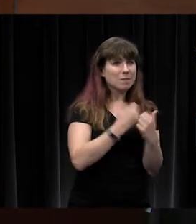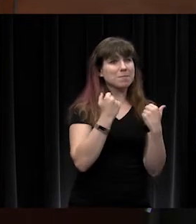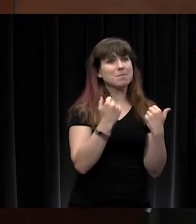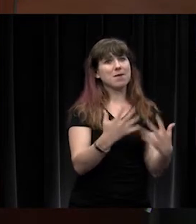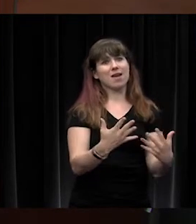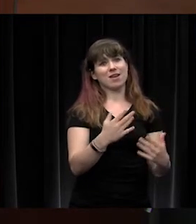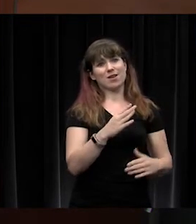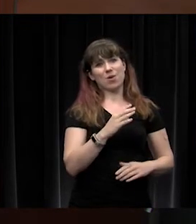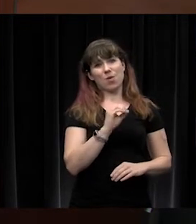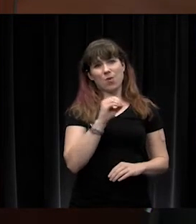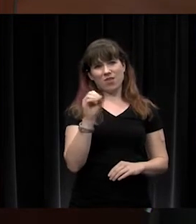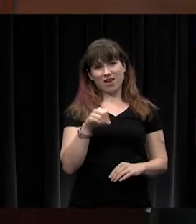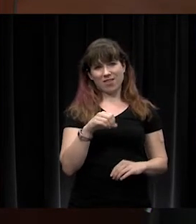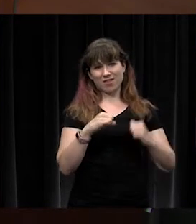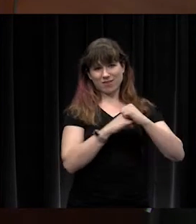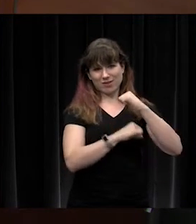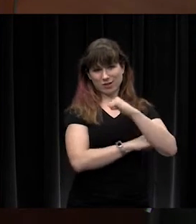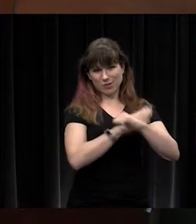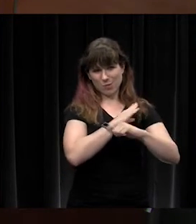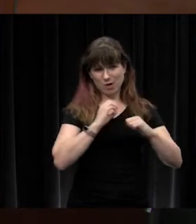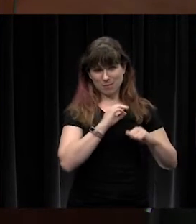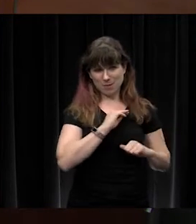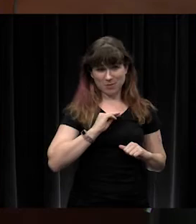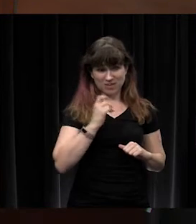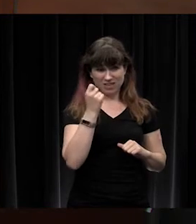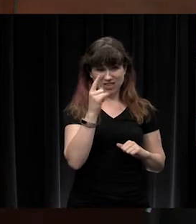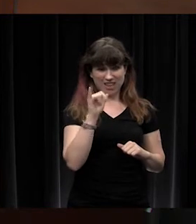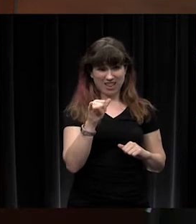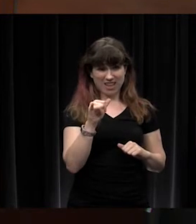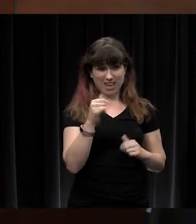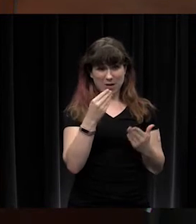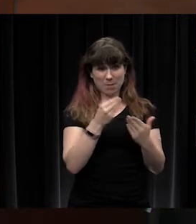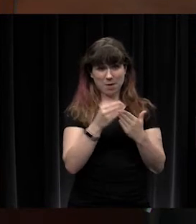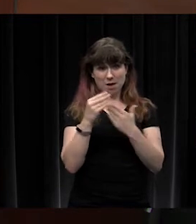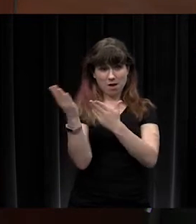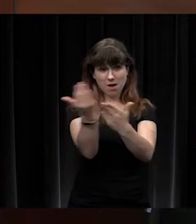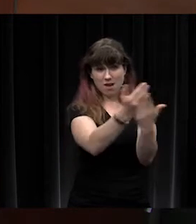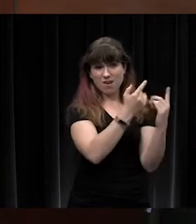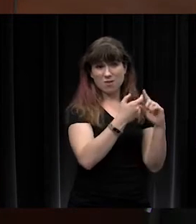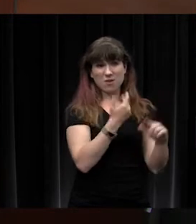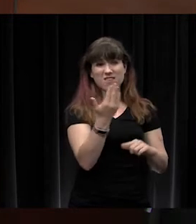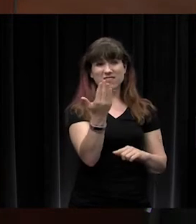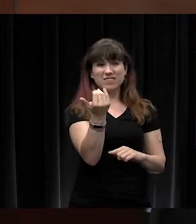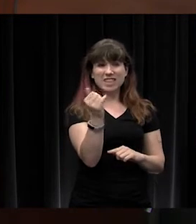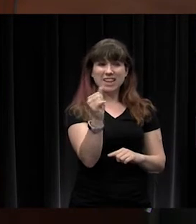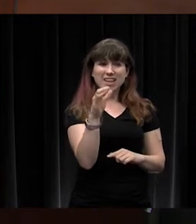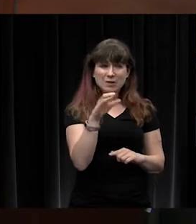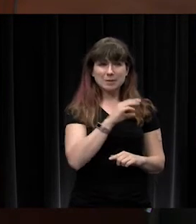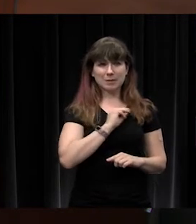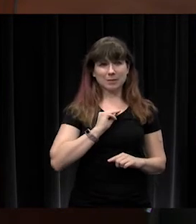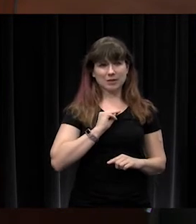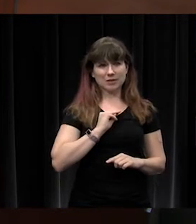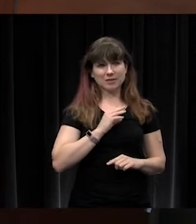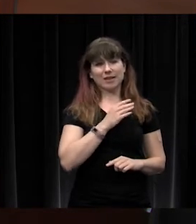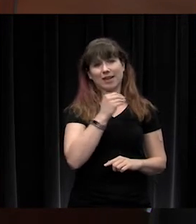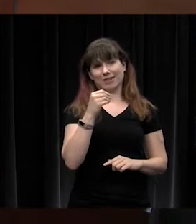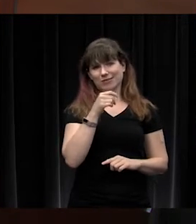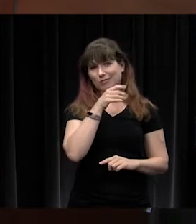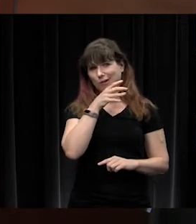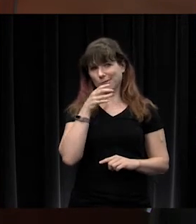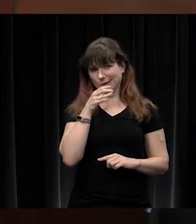members. So the donations came from over 15 community drives, the Mayor Christmas Tree Fund, and Farmers Insurance. And